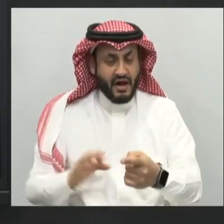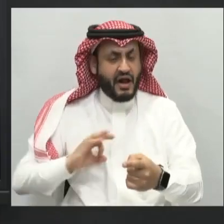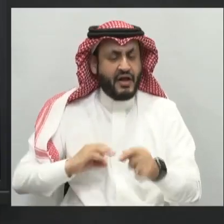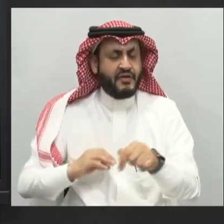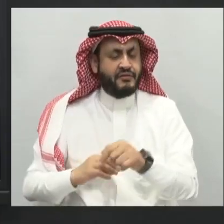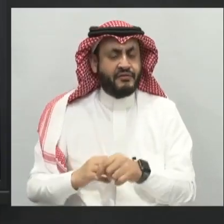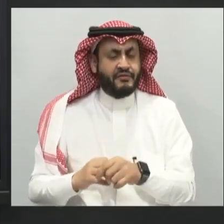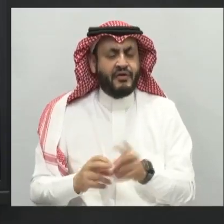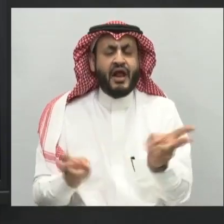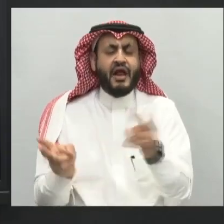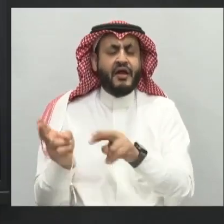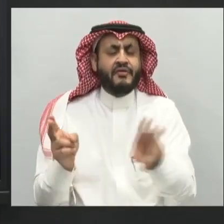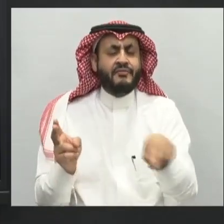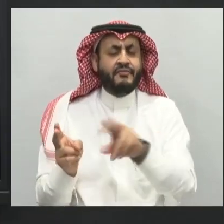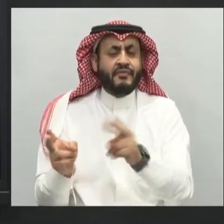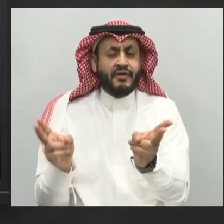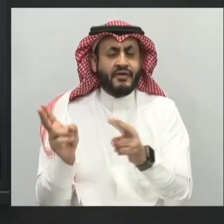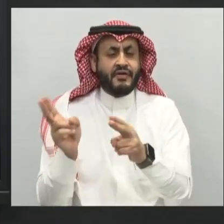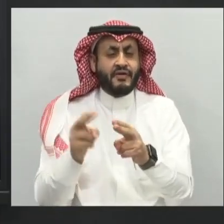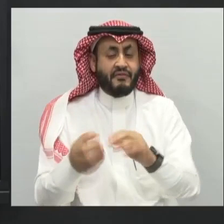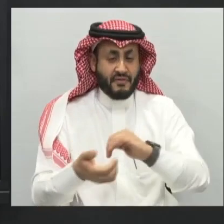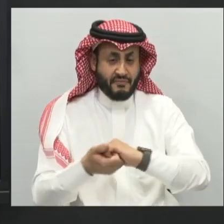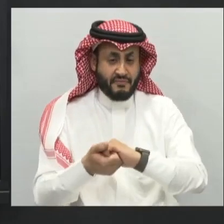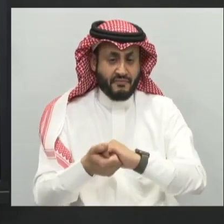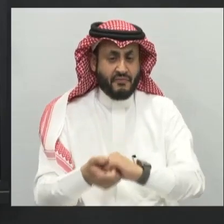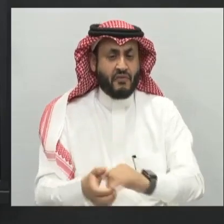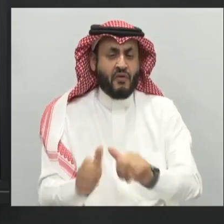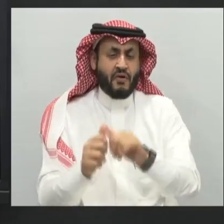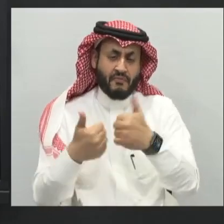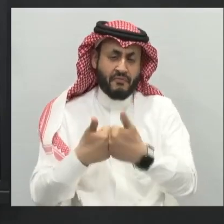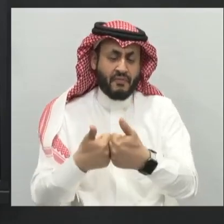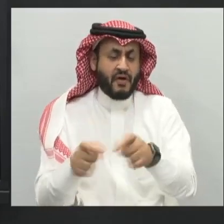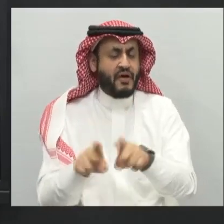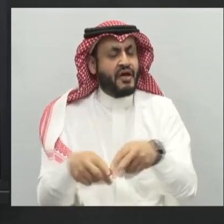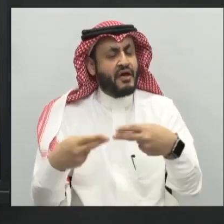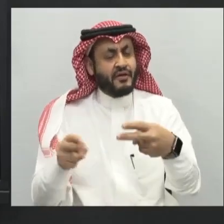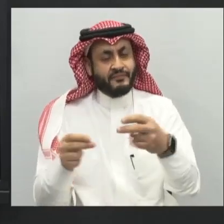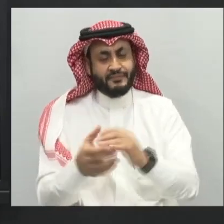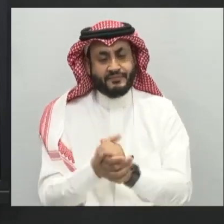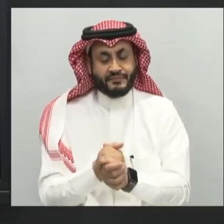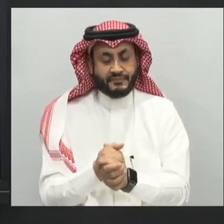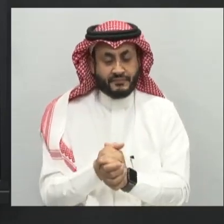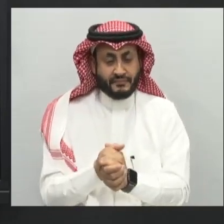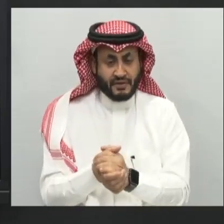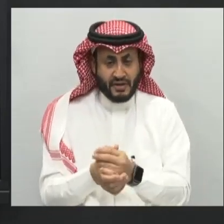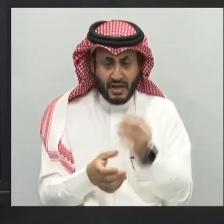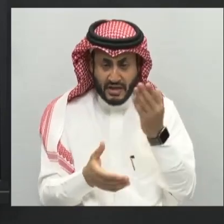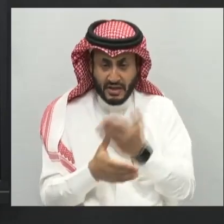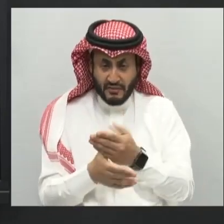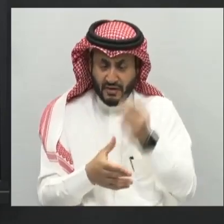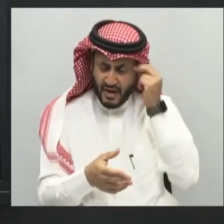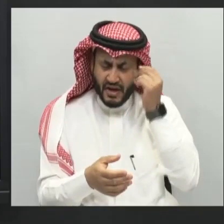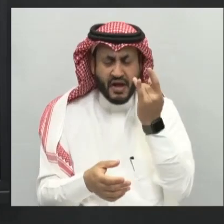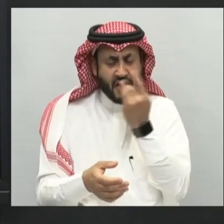Now try to act out this simple conversation with a friend or a family member so that you get used to using the